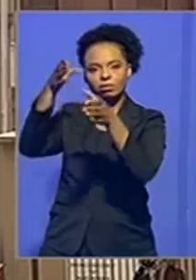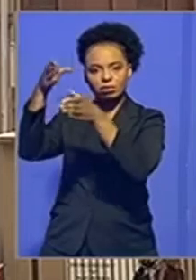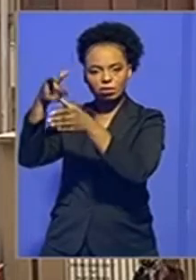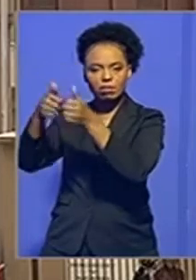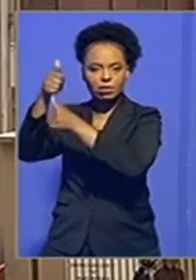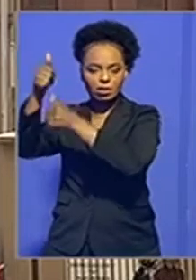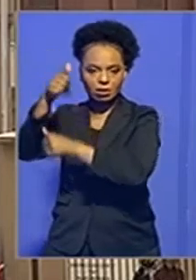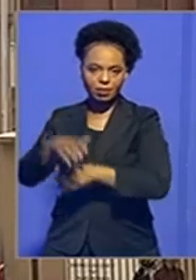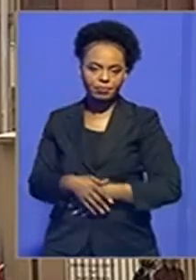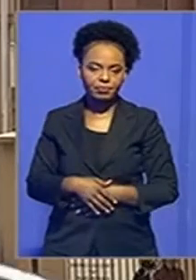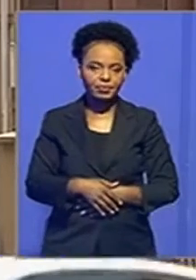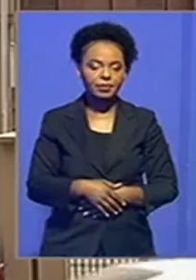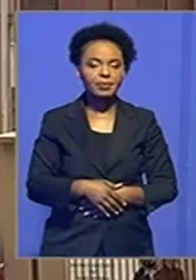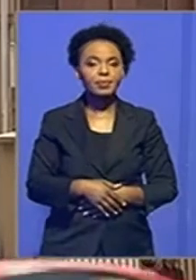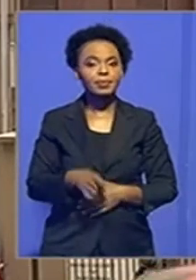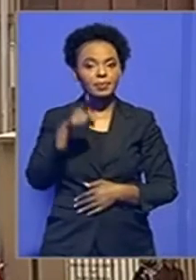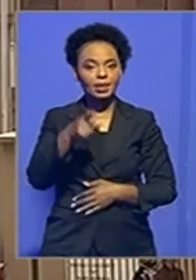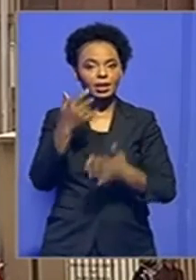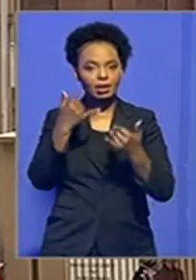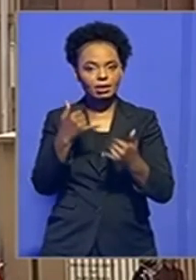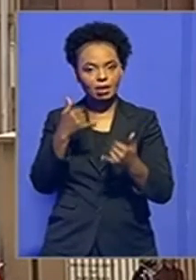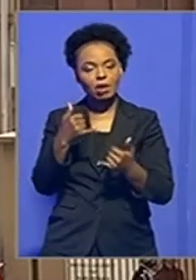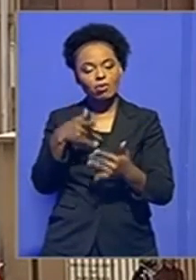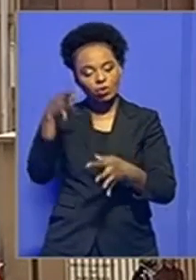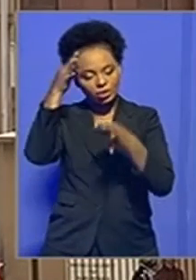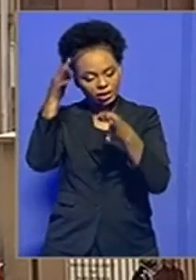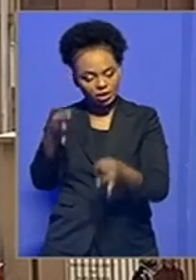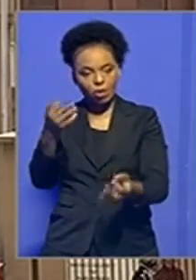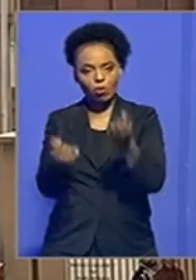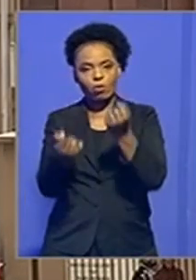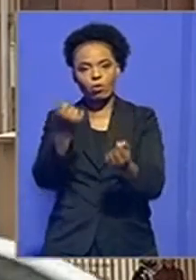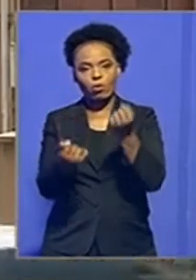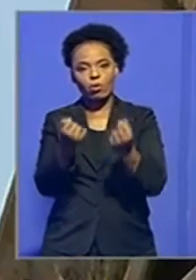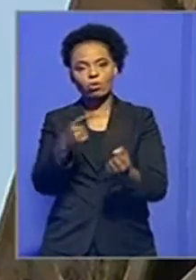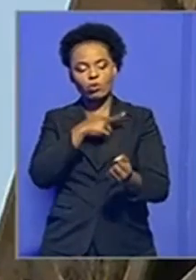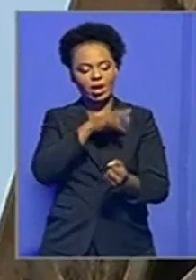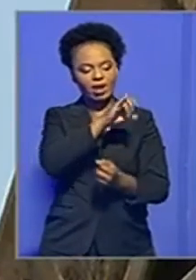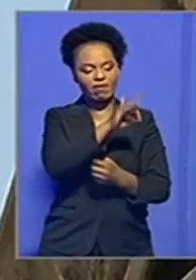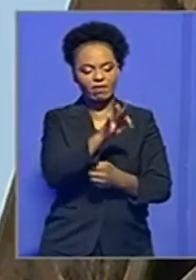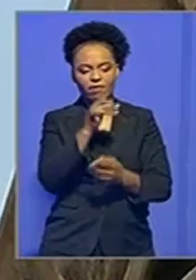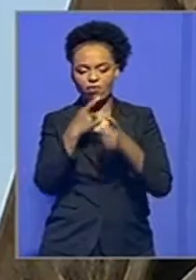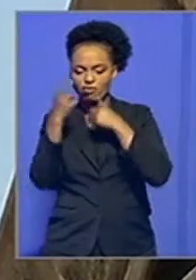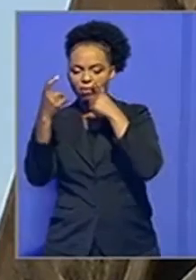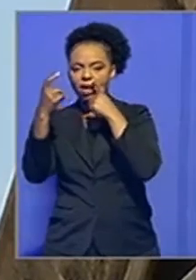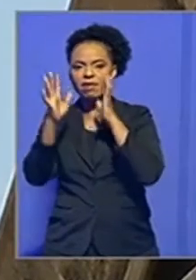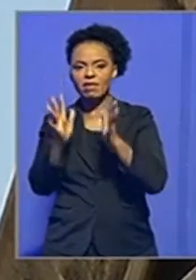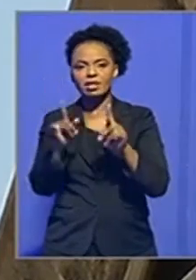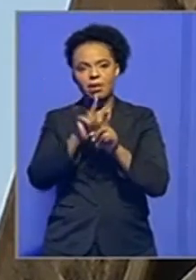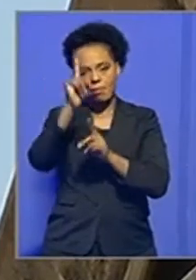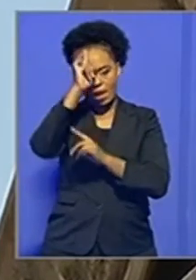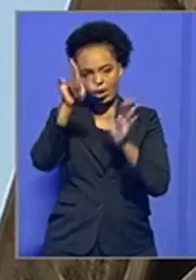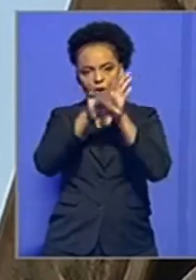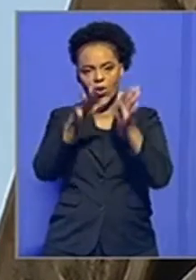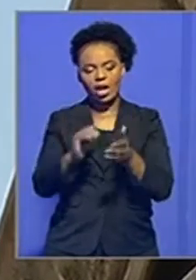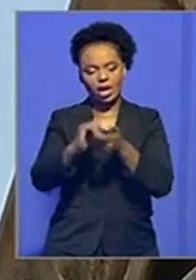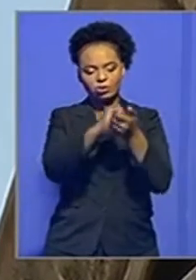ya kiletso ya taolo ya kgotlatshekelo e e dirilweng ke lephata la baithuti la lekoko la EFF le lephata la baithuti la Black Lawyers